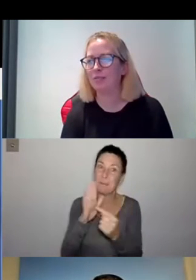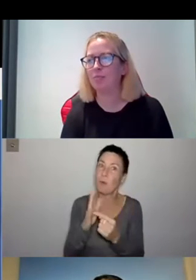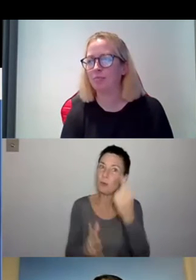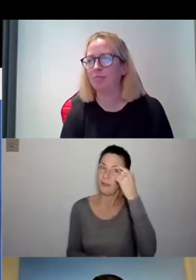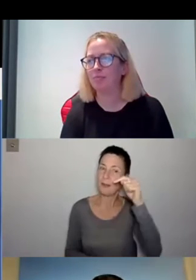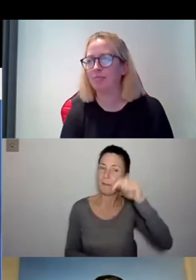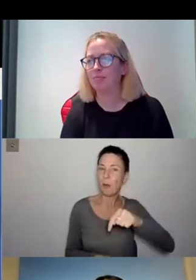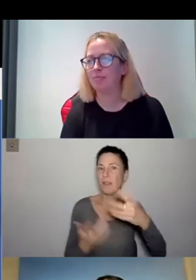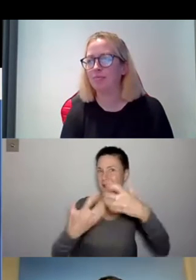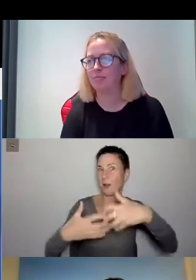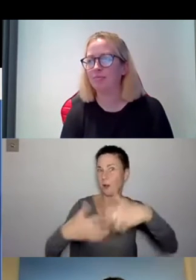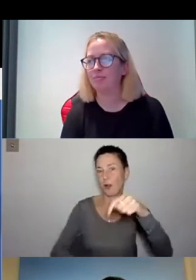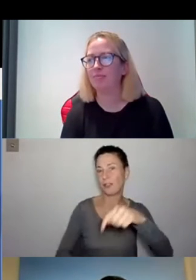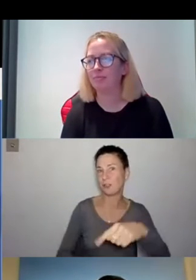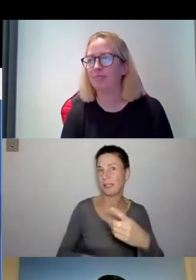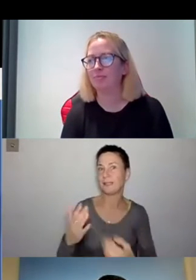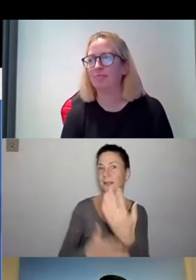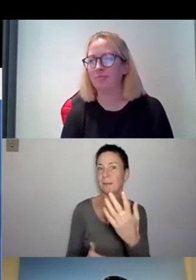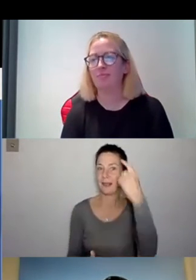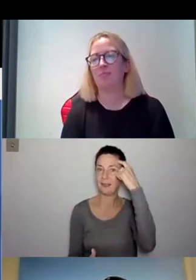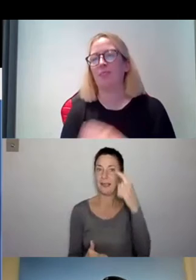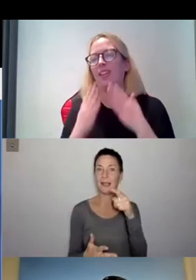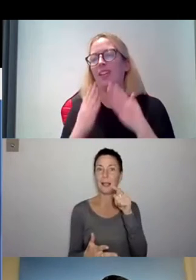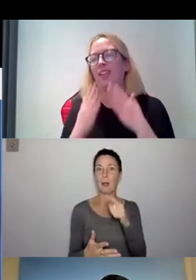technologies and thinking about listening effort.